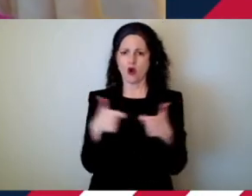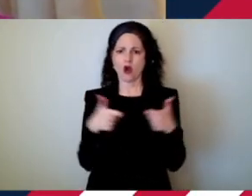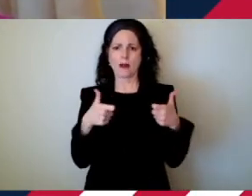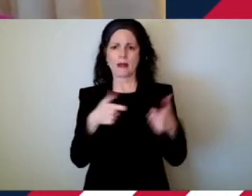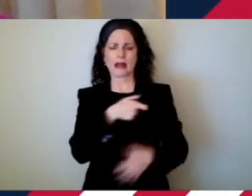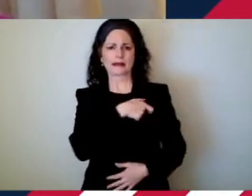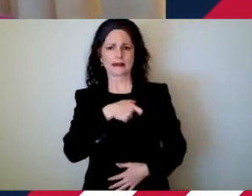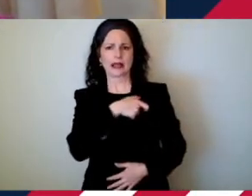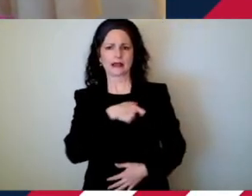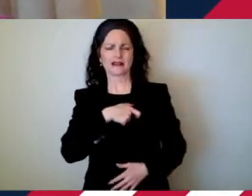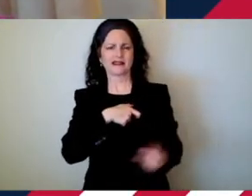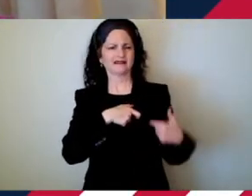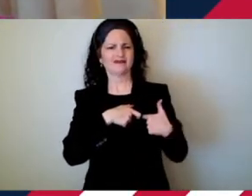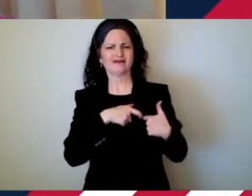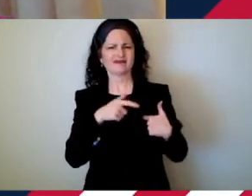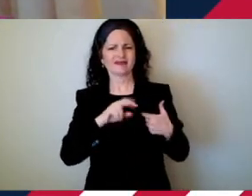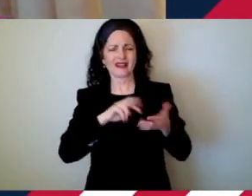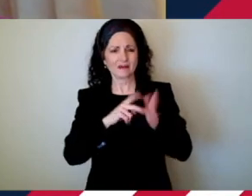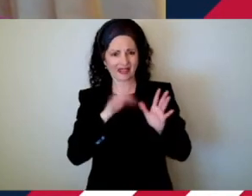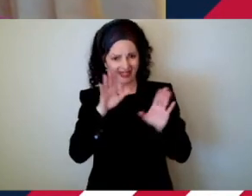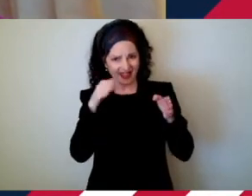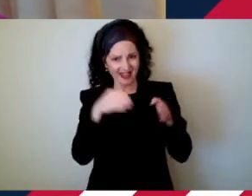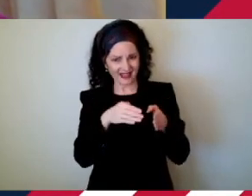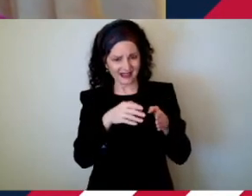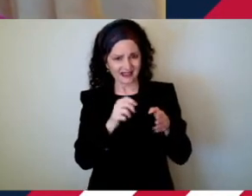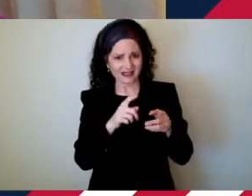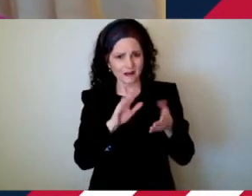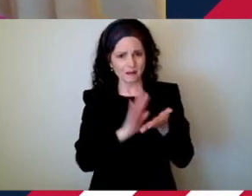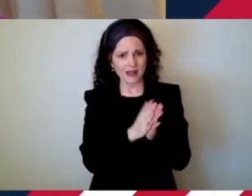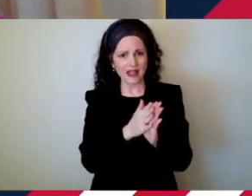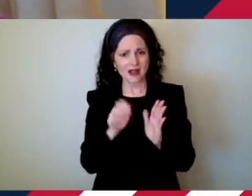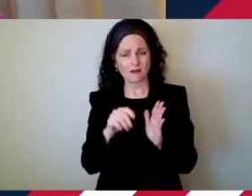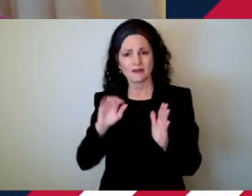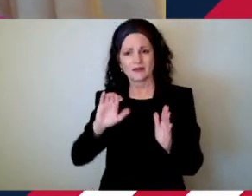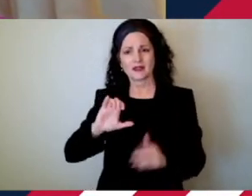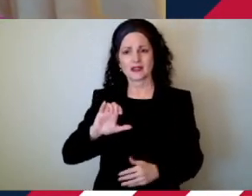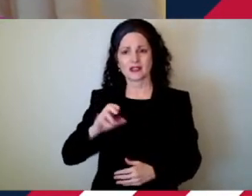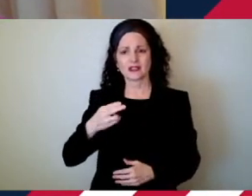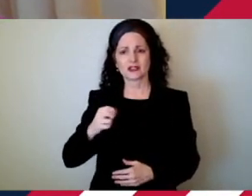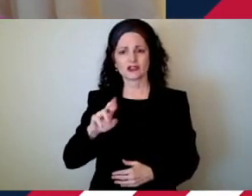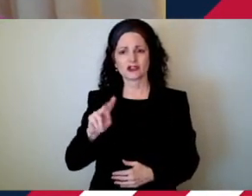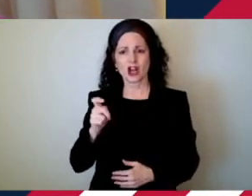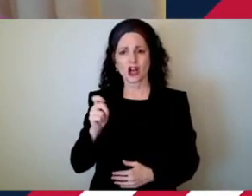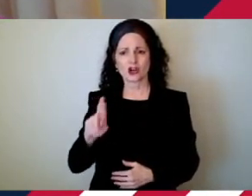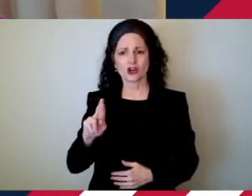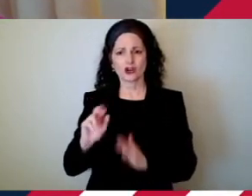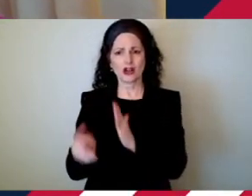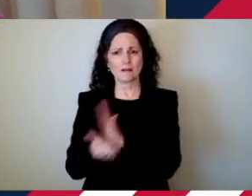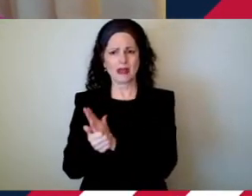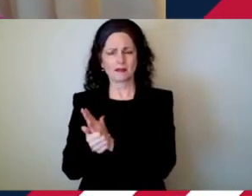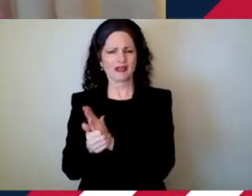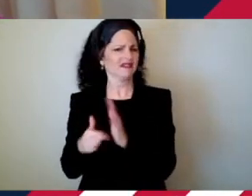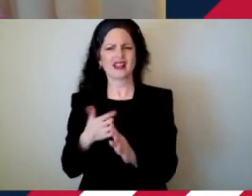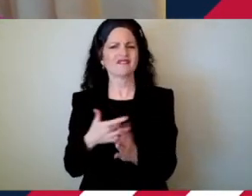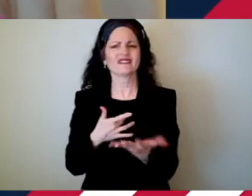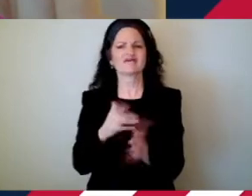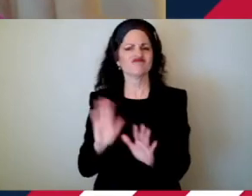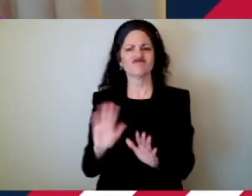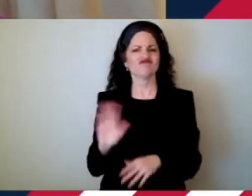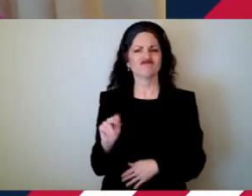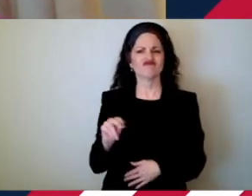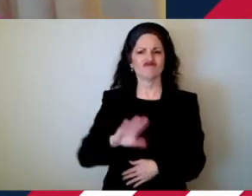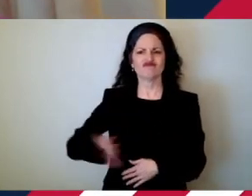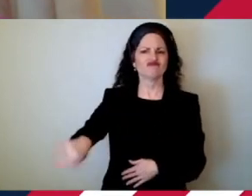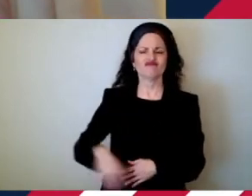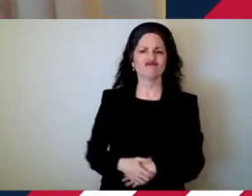the subject of a charter amendment, nor should the work of the 2020 convention be sidetracked